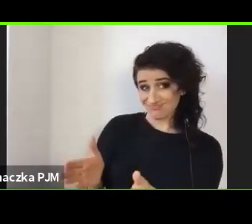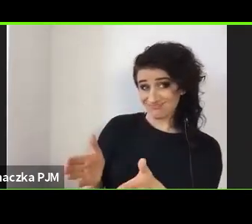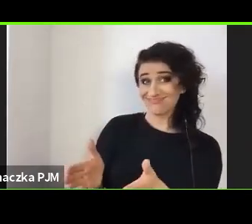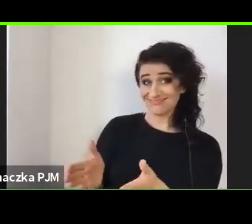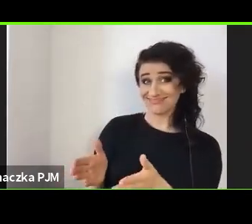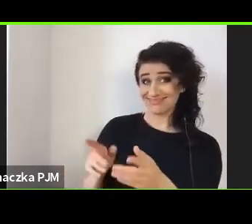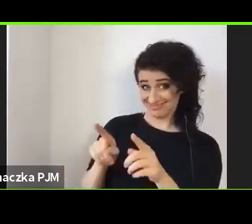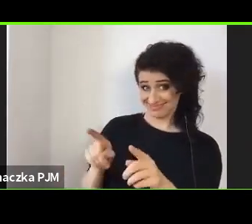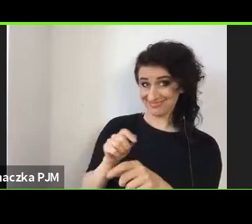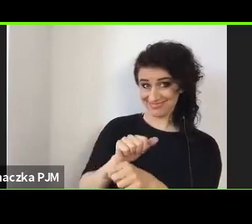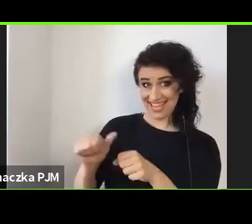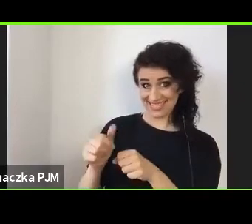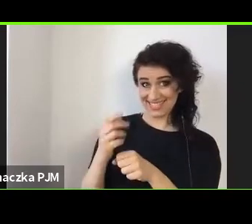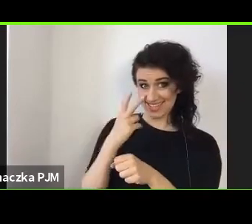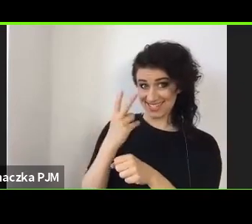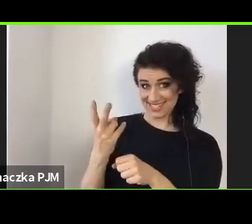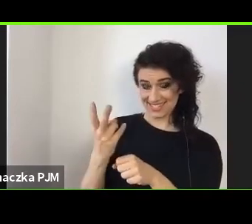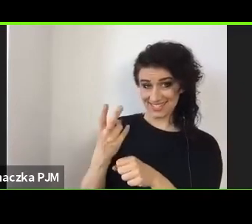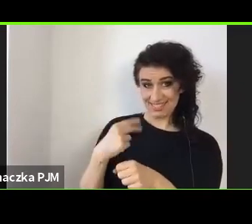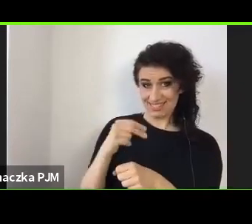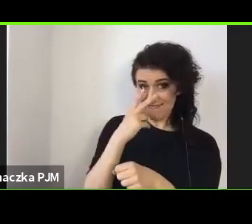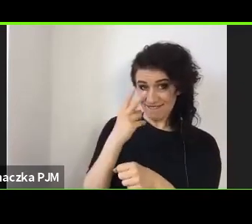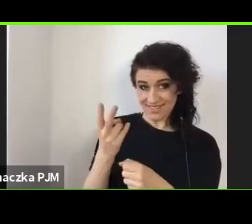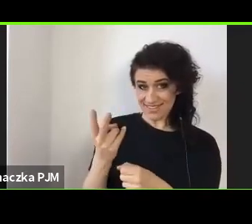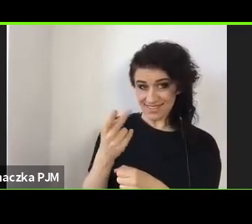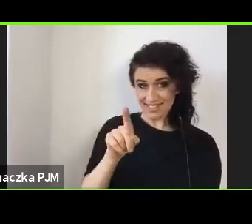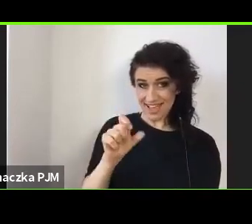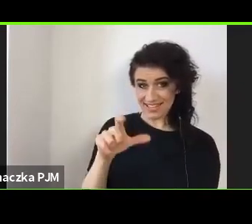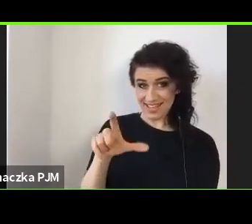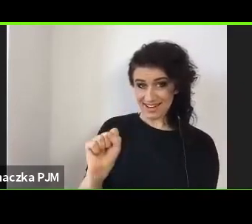I don't see Daniela. Is she with us? Everything okay?